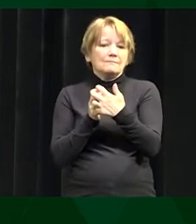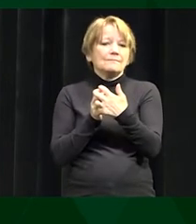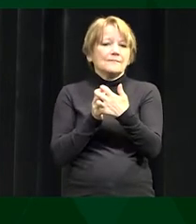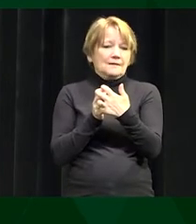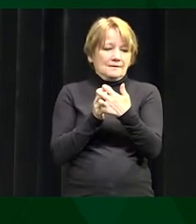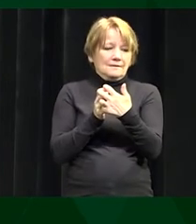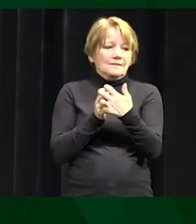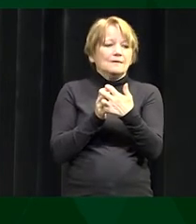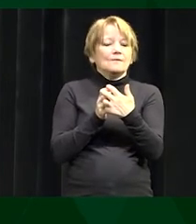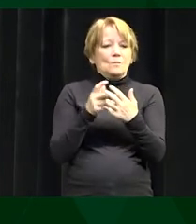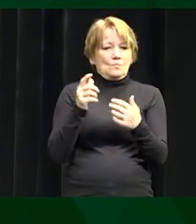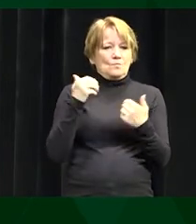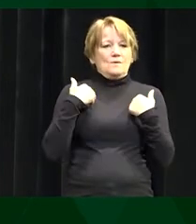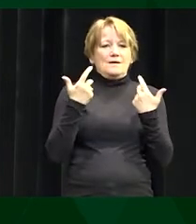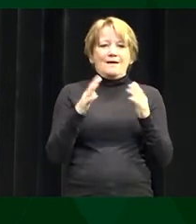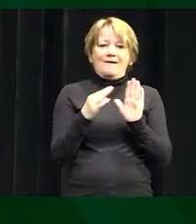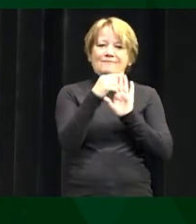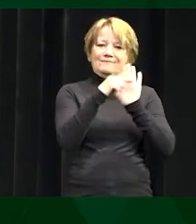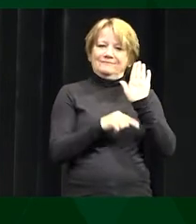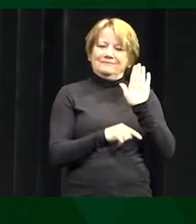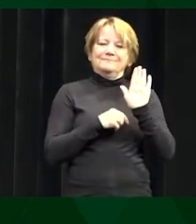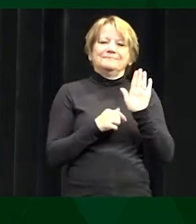all names here